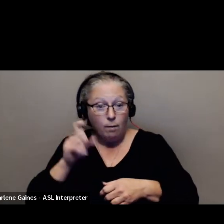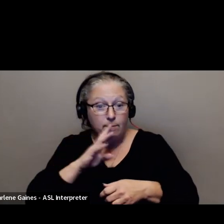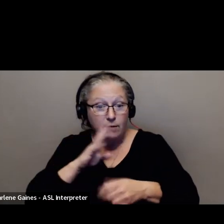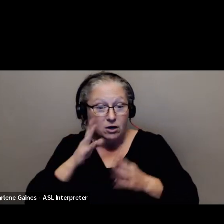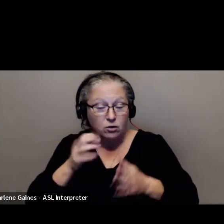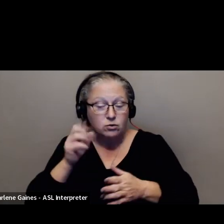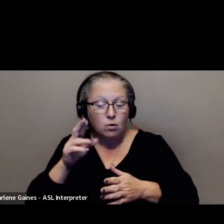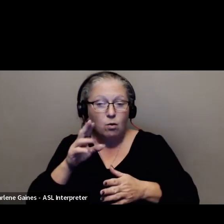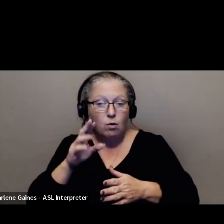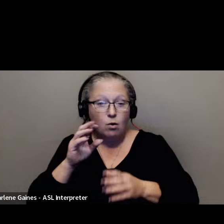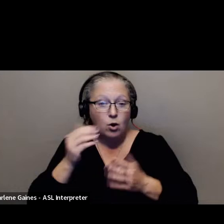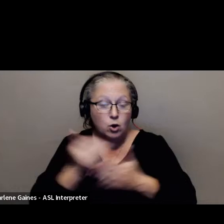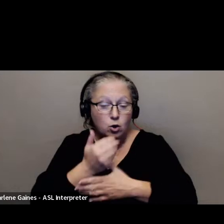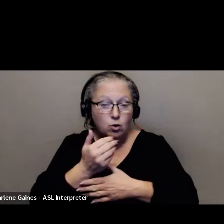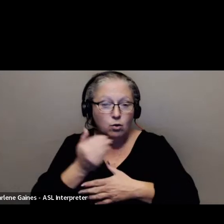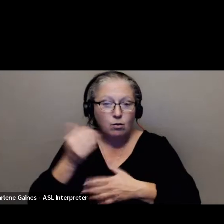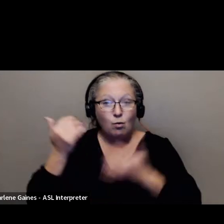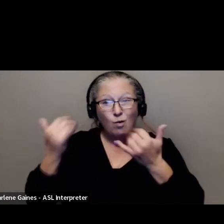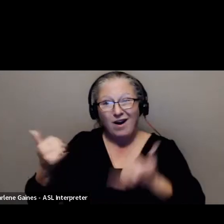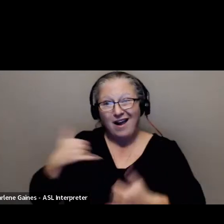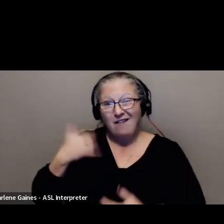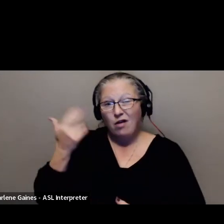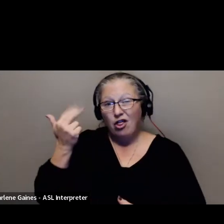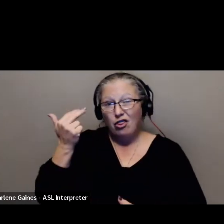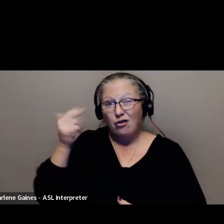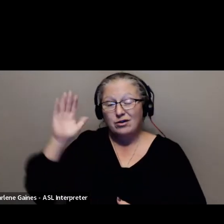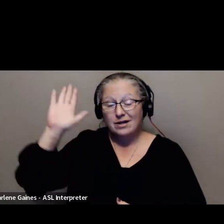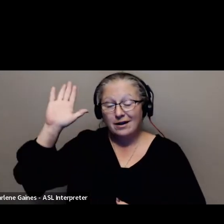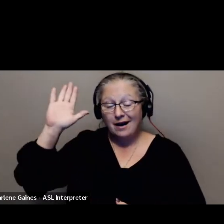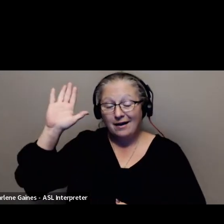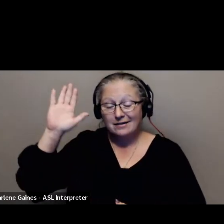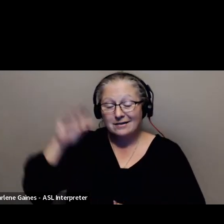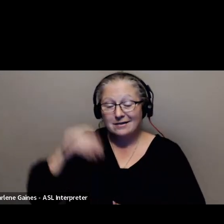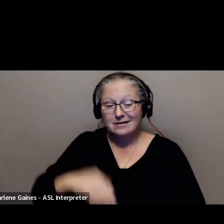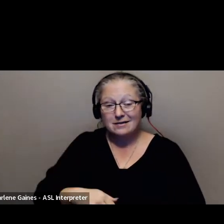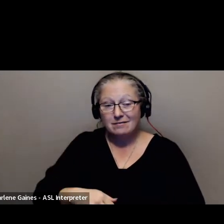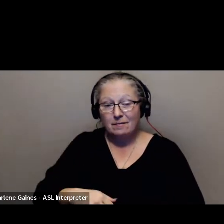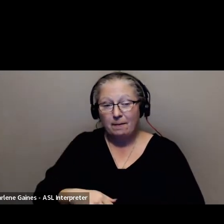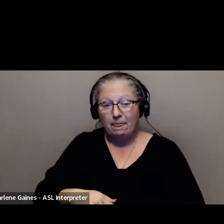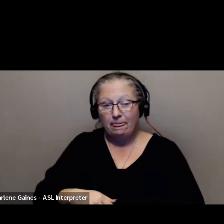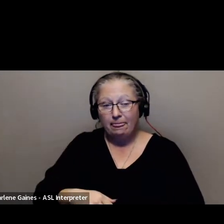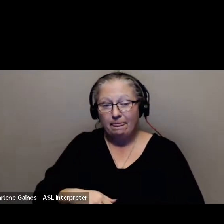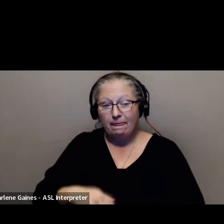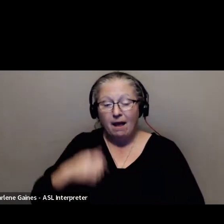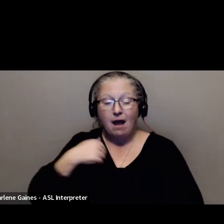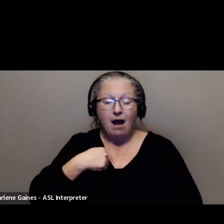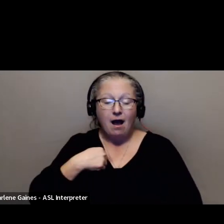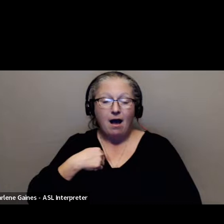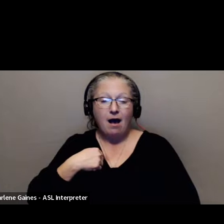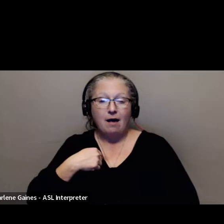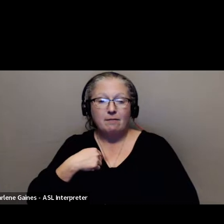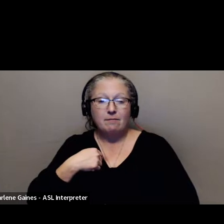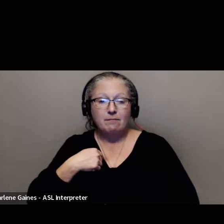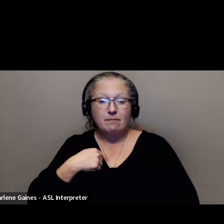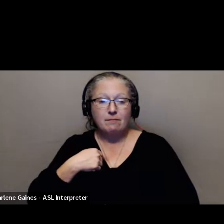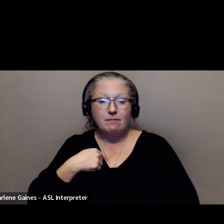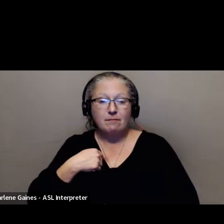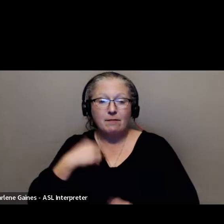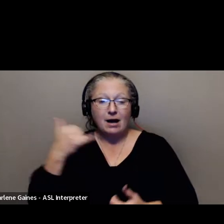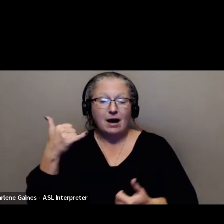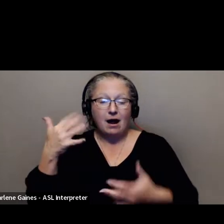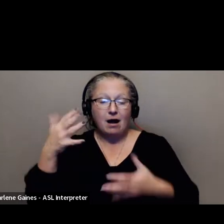We currently have 13 hands raised. Okay, so at the pleasure of the board, I'm going to shorten the minute to 1